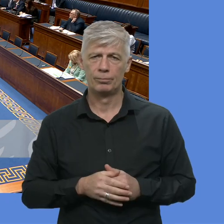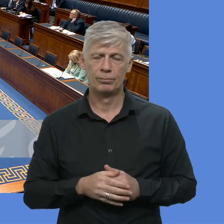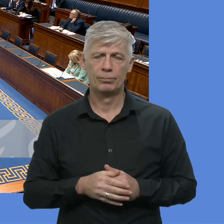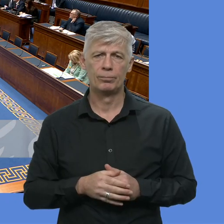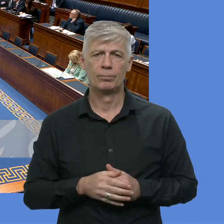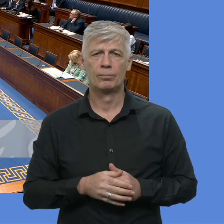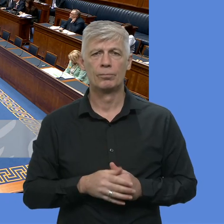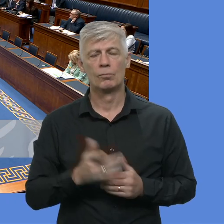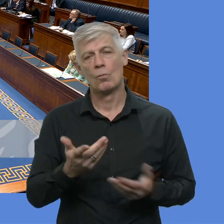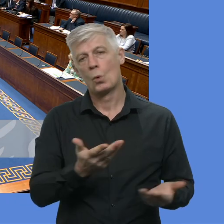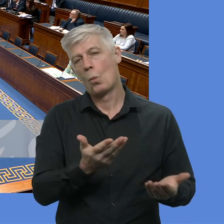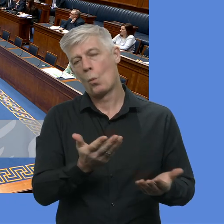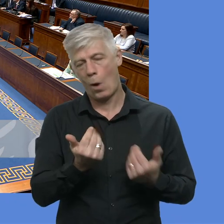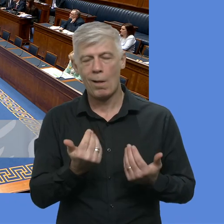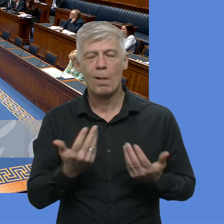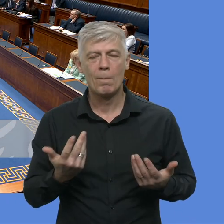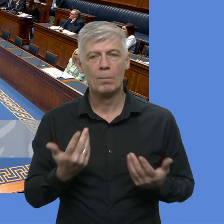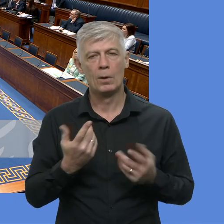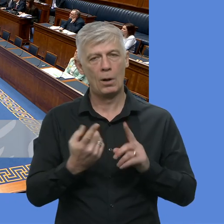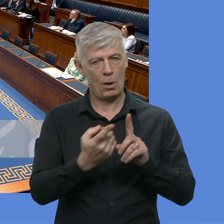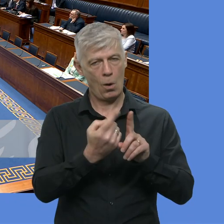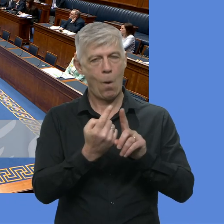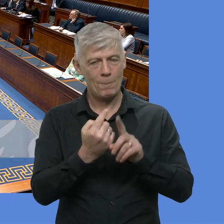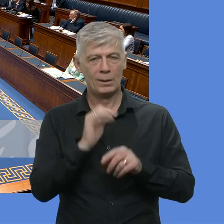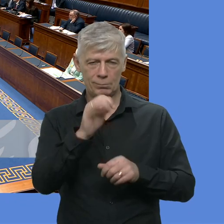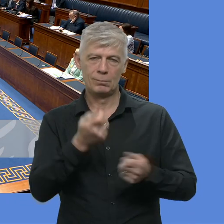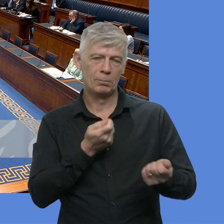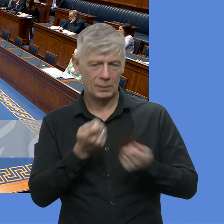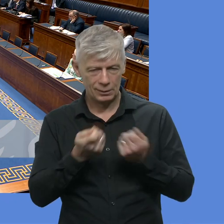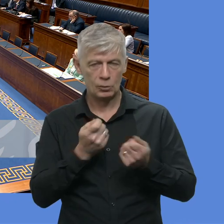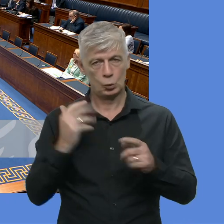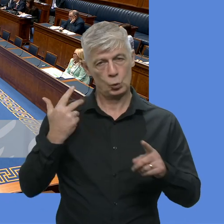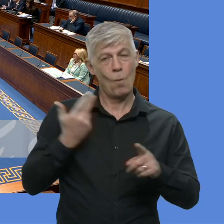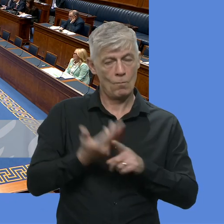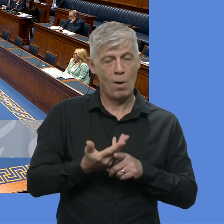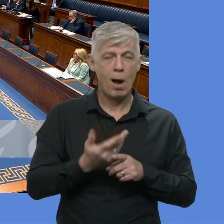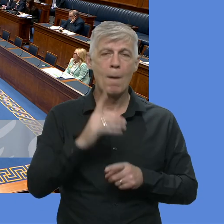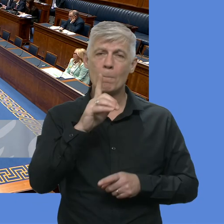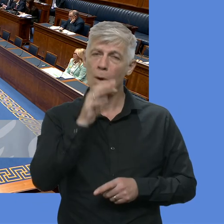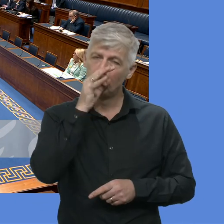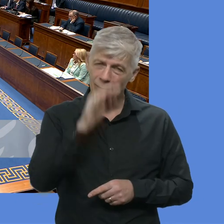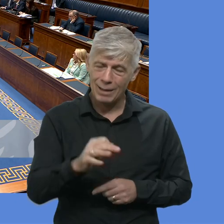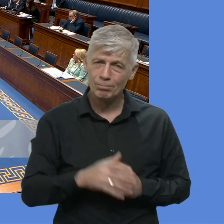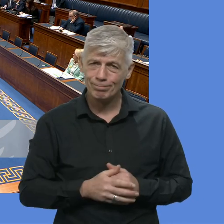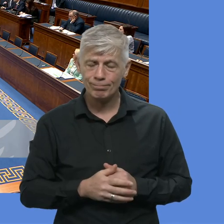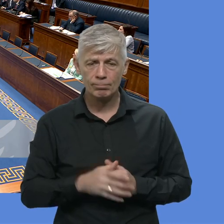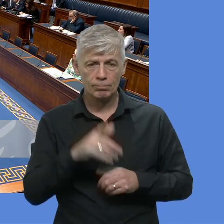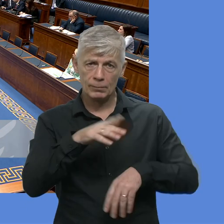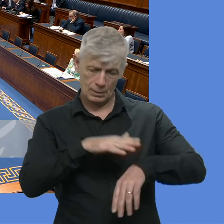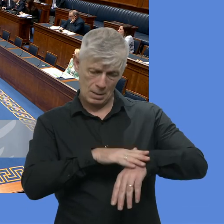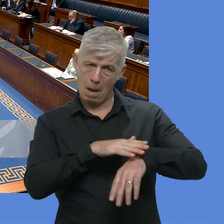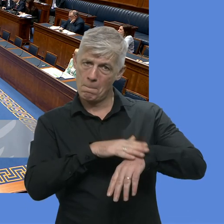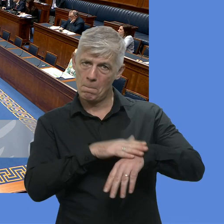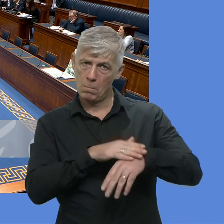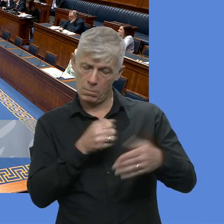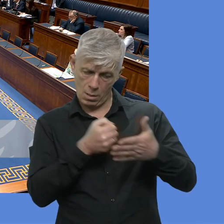certainly welcome the comments of the Minister so far, but can I ask him, have any time limits